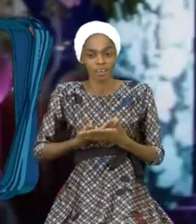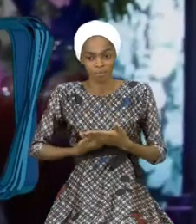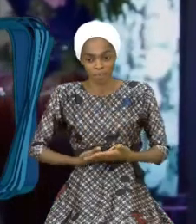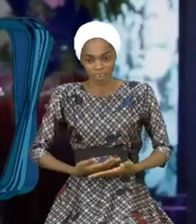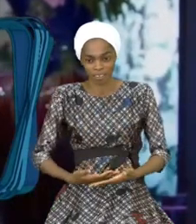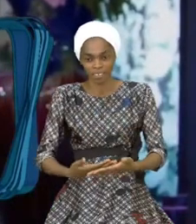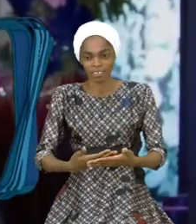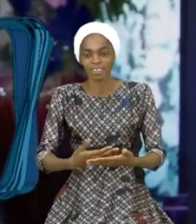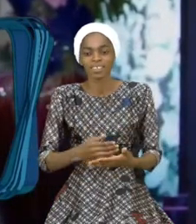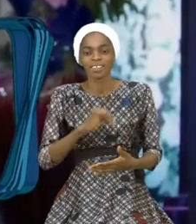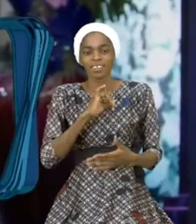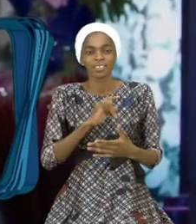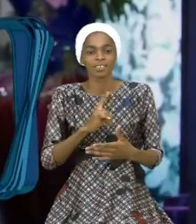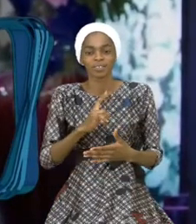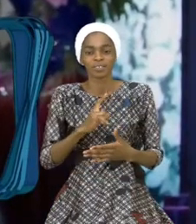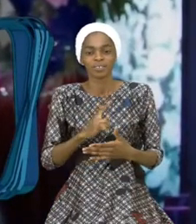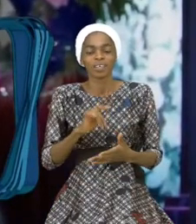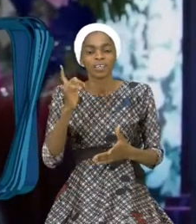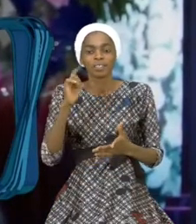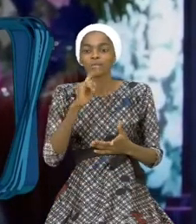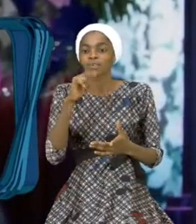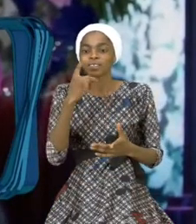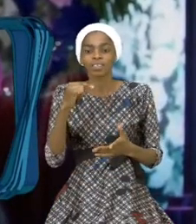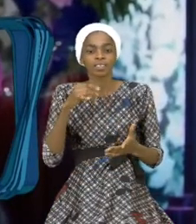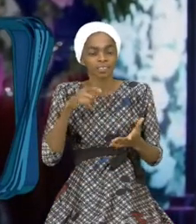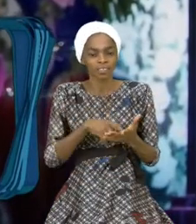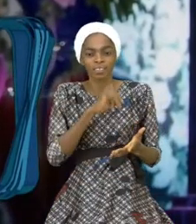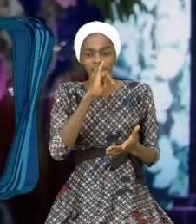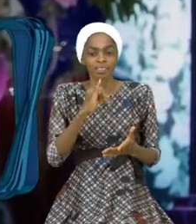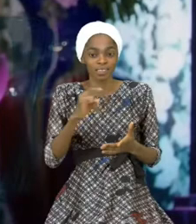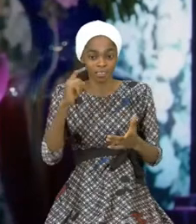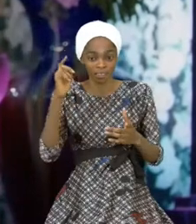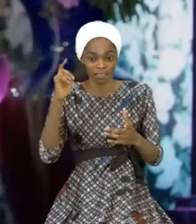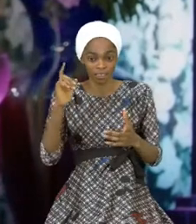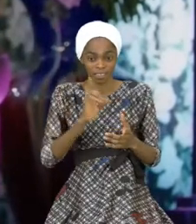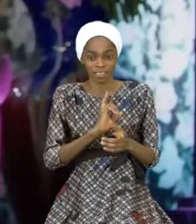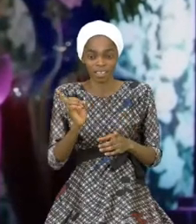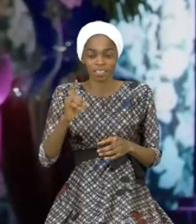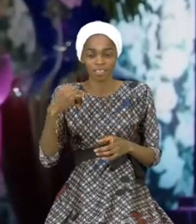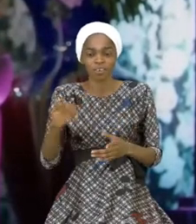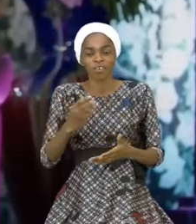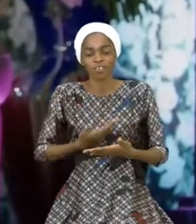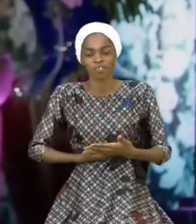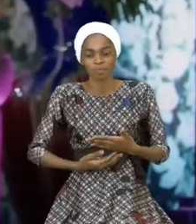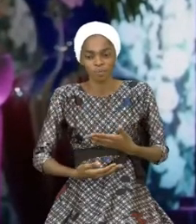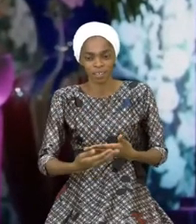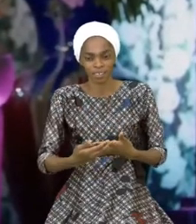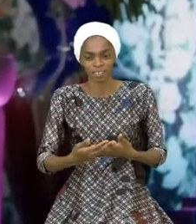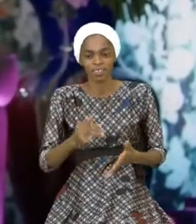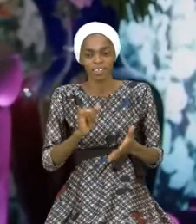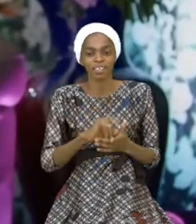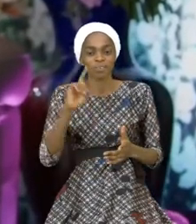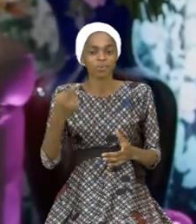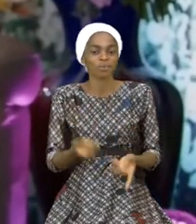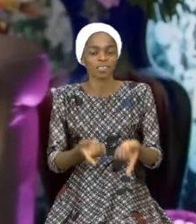date of birth, that you only came into an earthly, natural situation.